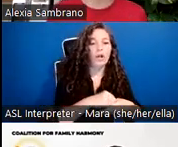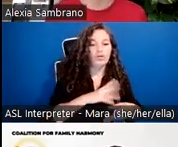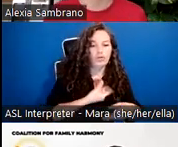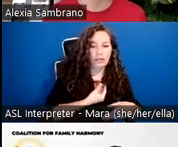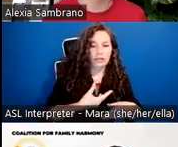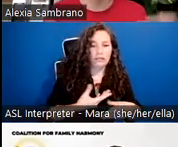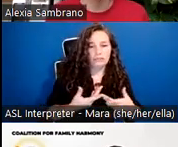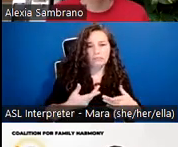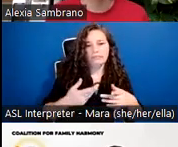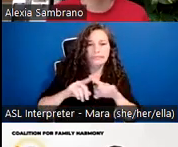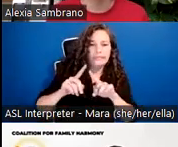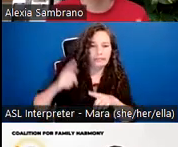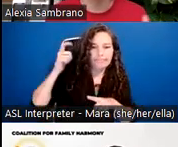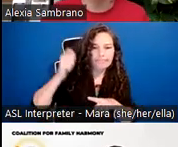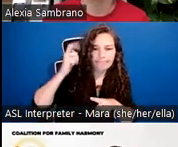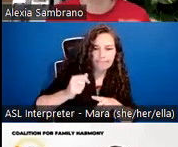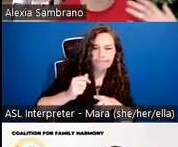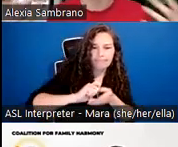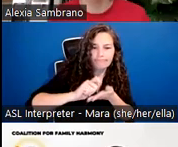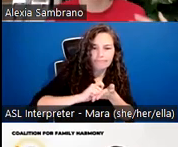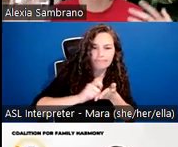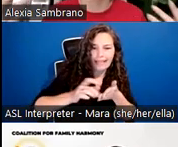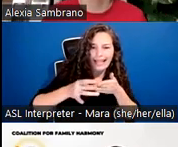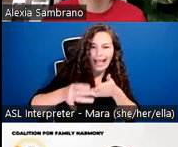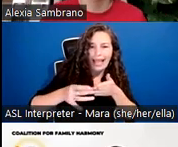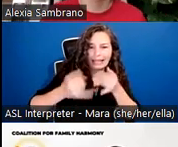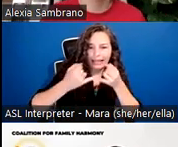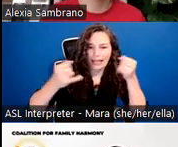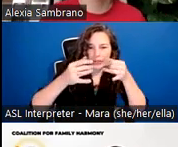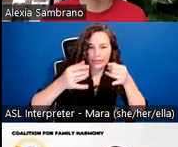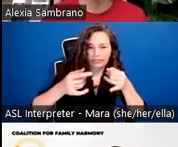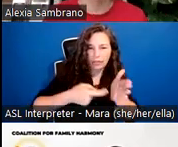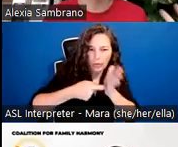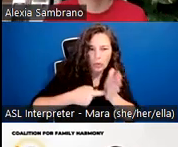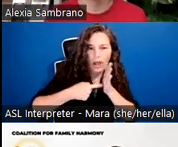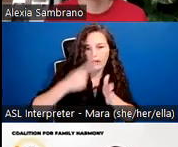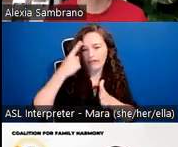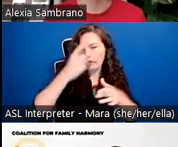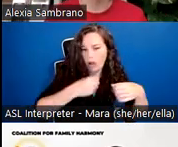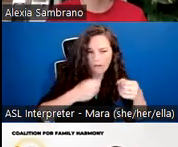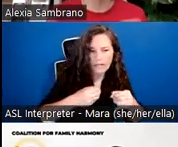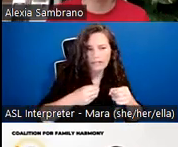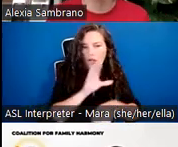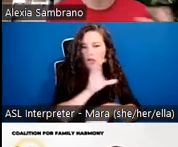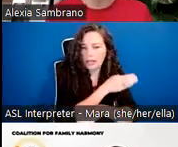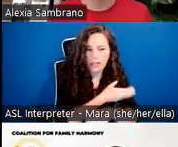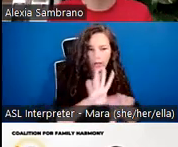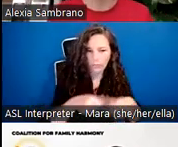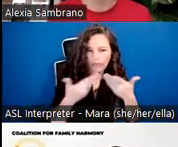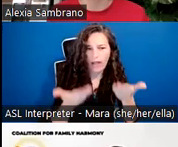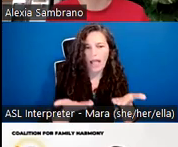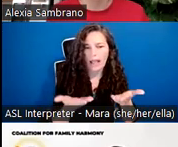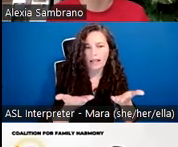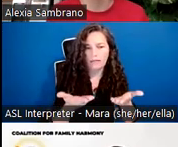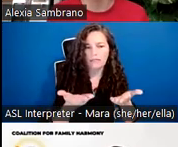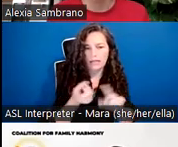expanding, the finance in your department, in your office, in your, clinic, or wherever it might be, in order to provide and expand the